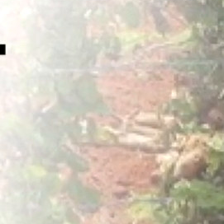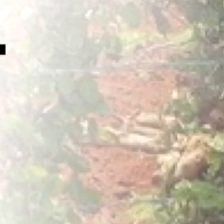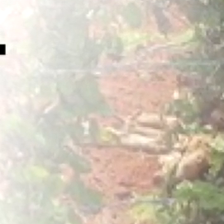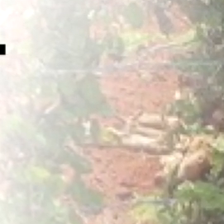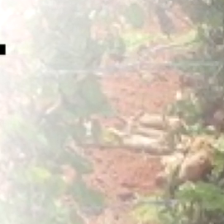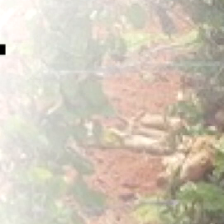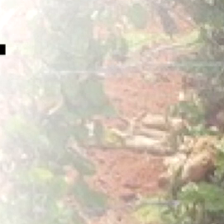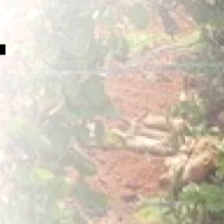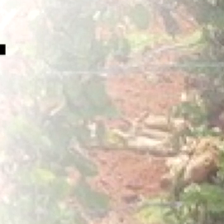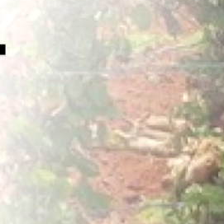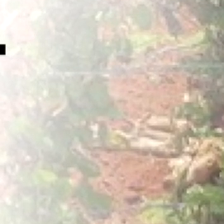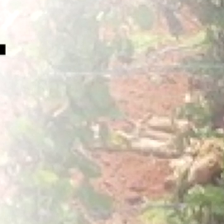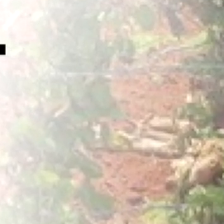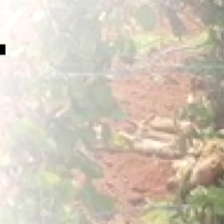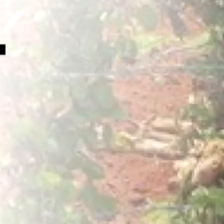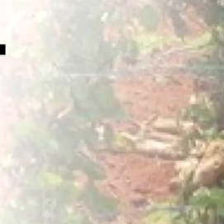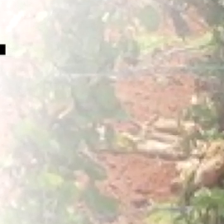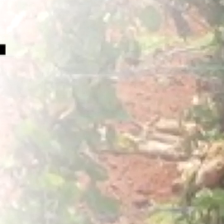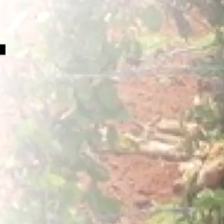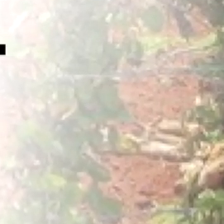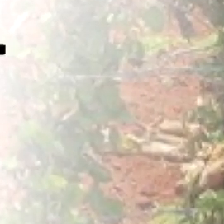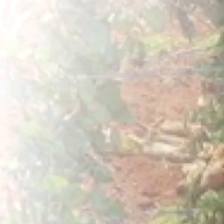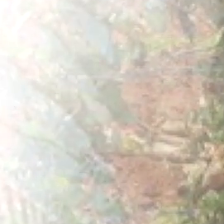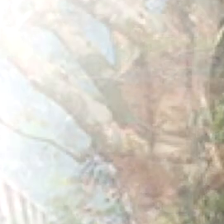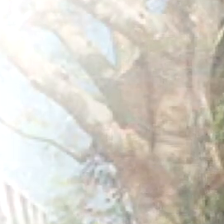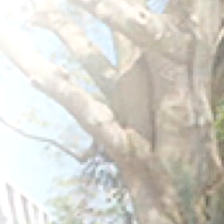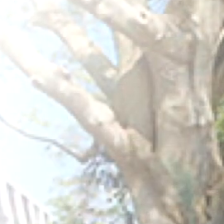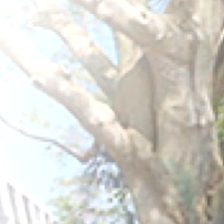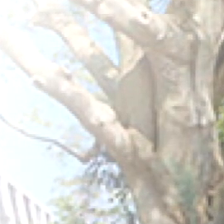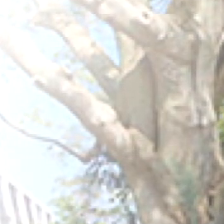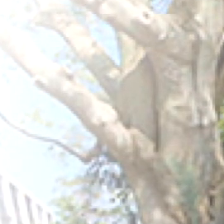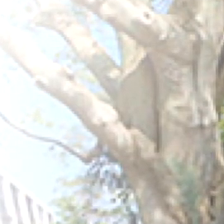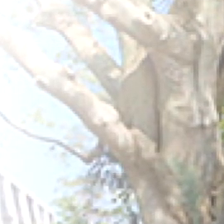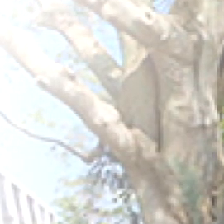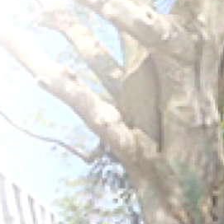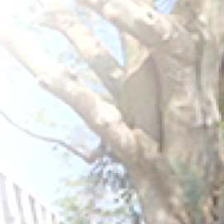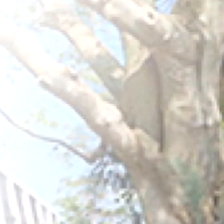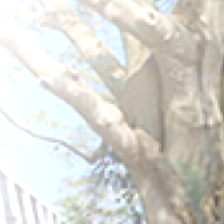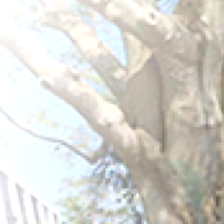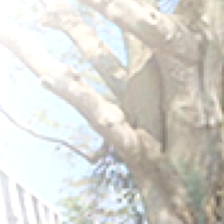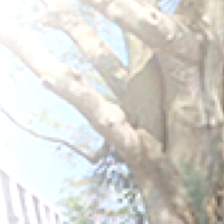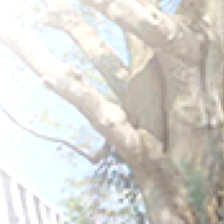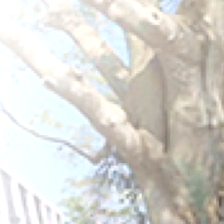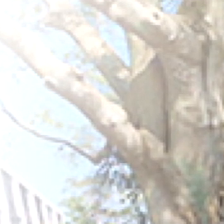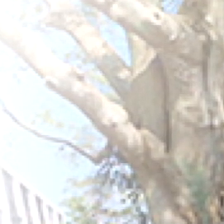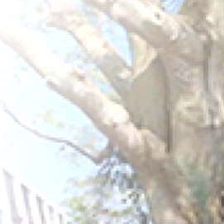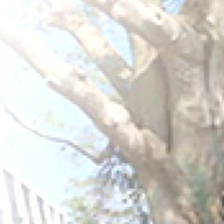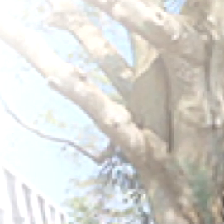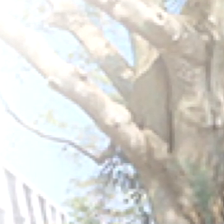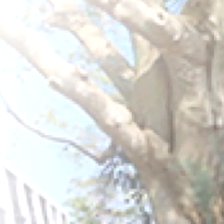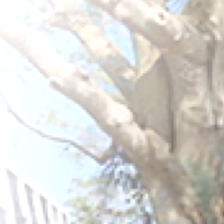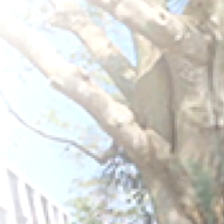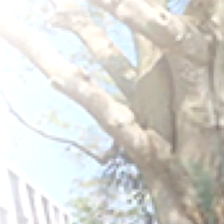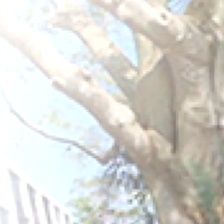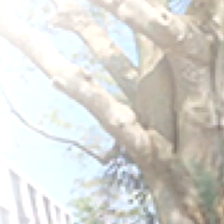free government land through guarantees like Swarnabhumi and Mahavali. Granting the ownership of urban flats to the occupants on concessional